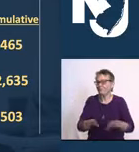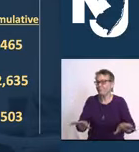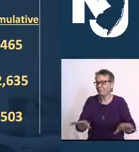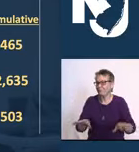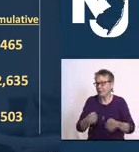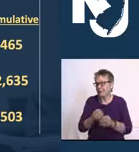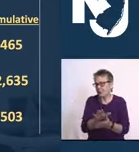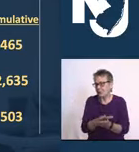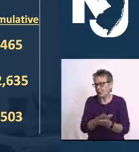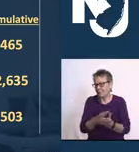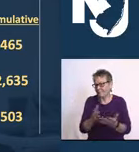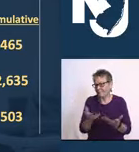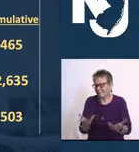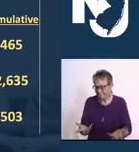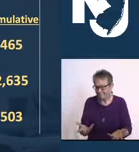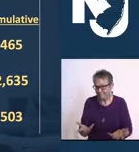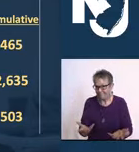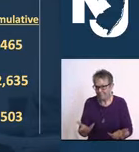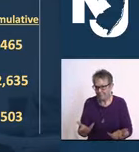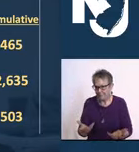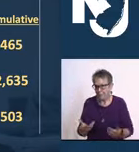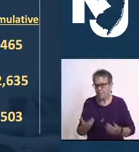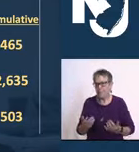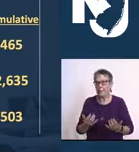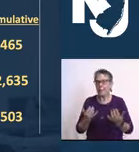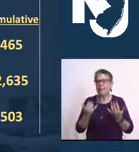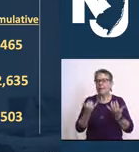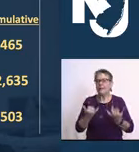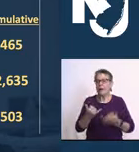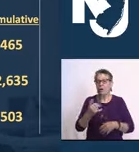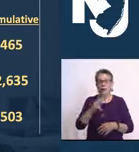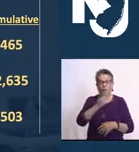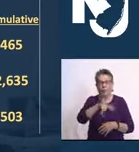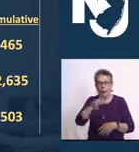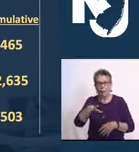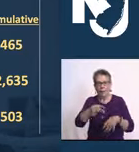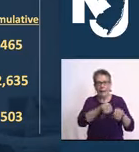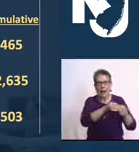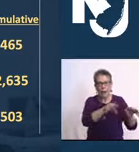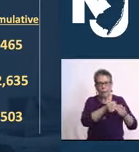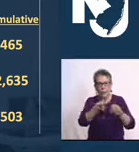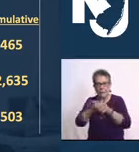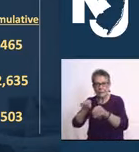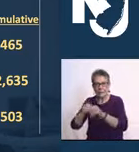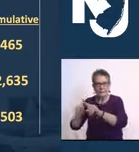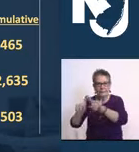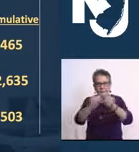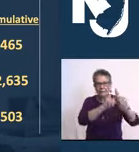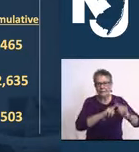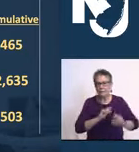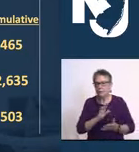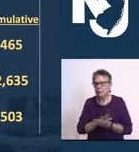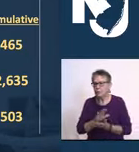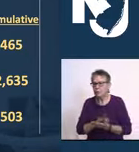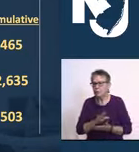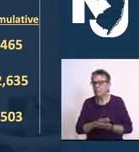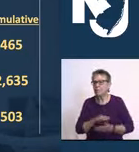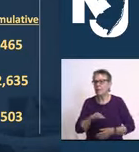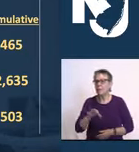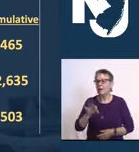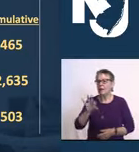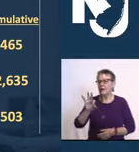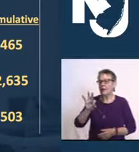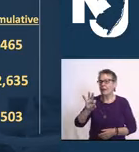33 outbreaks covering 398 students and 57 staff and educators. and you can see the cumulative numbers on the